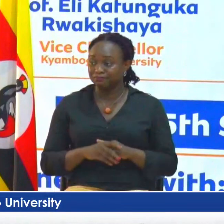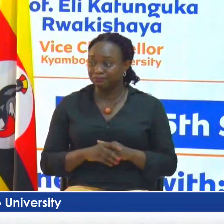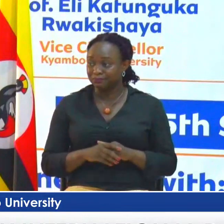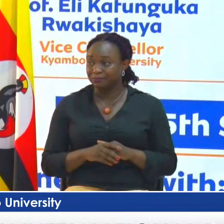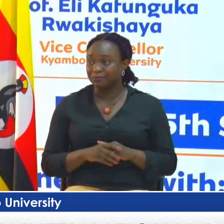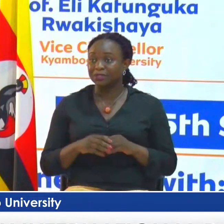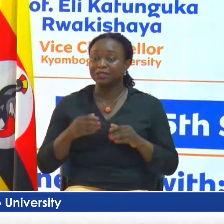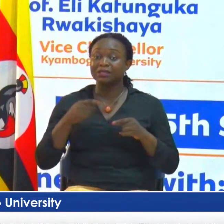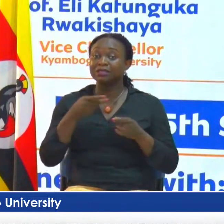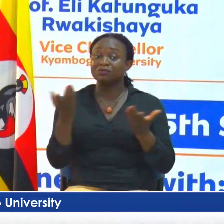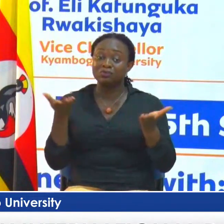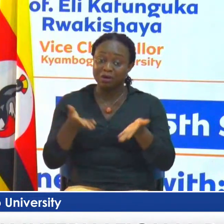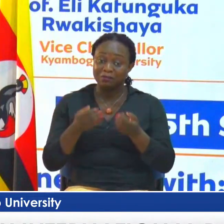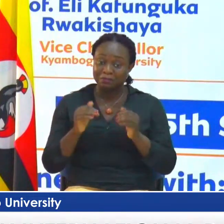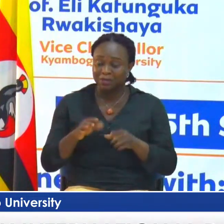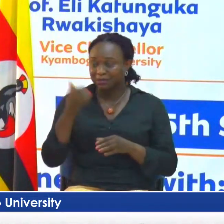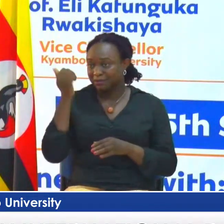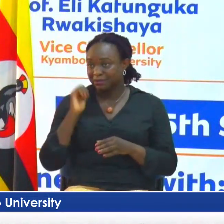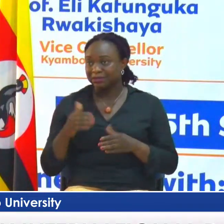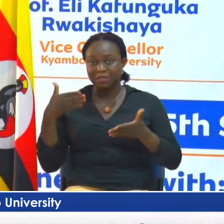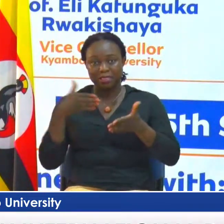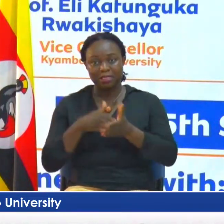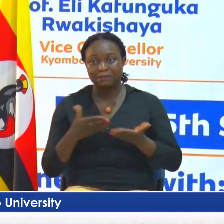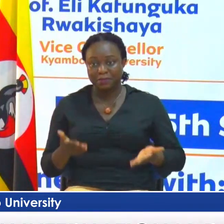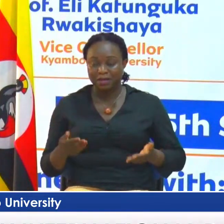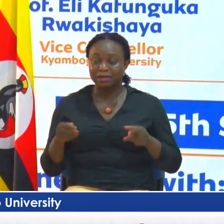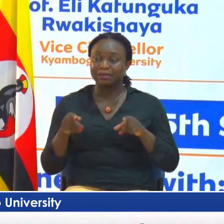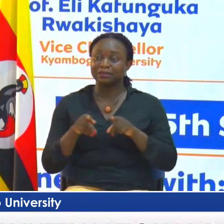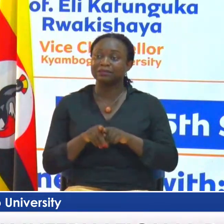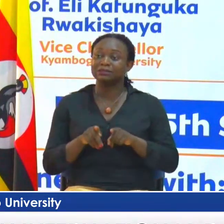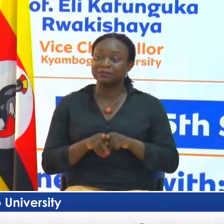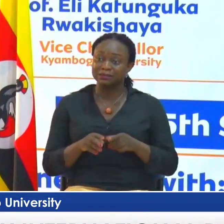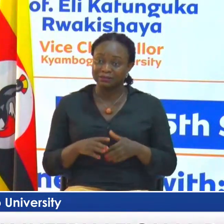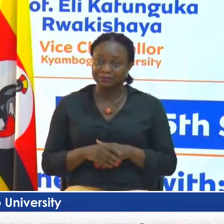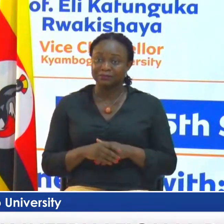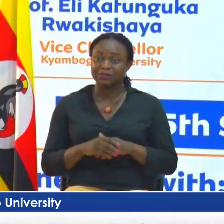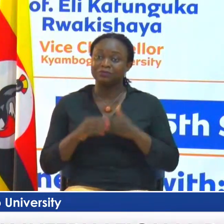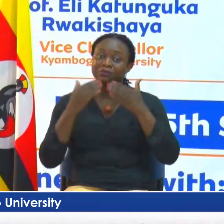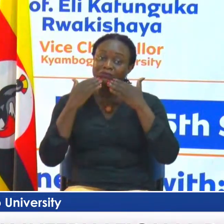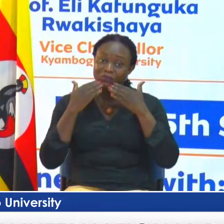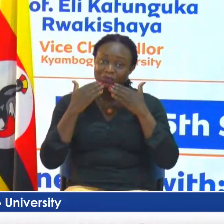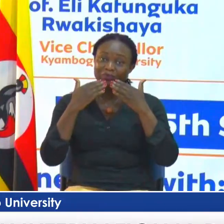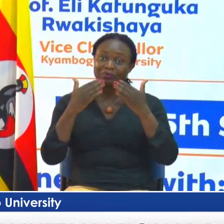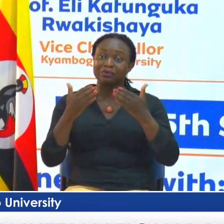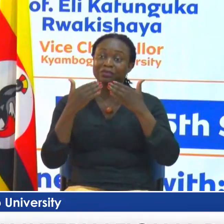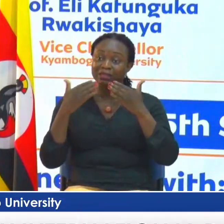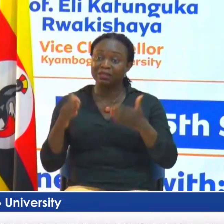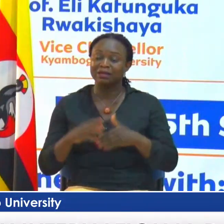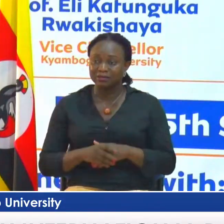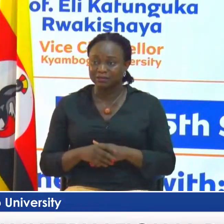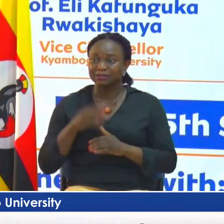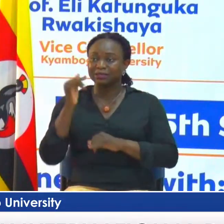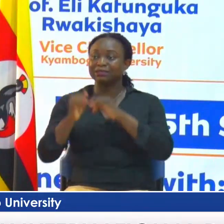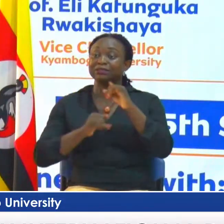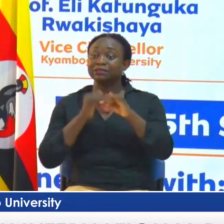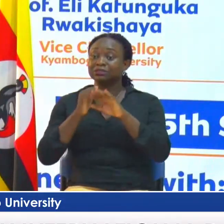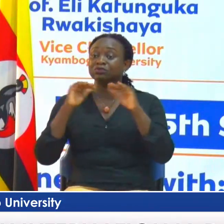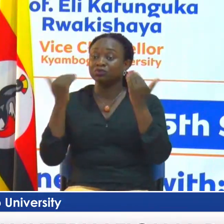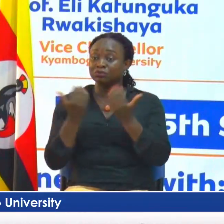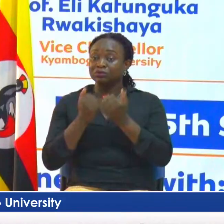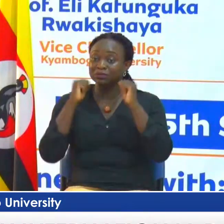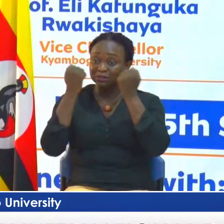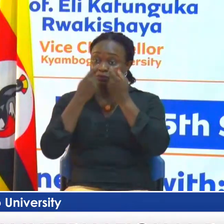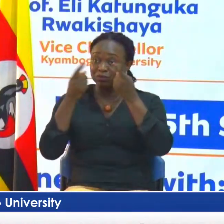it without your presence yesterday. Also want to, I'm just extending my thanks to the international community for Kyambogo University that